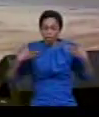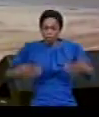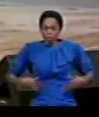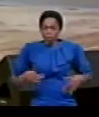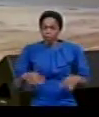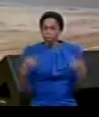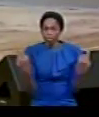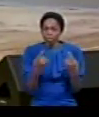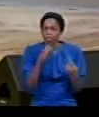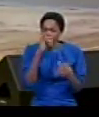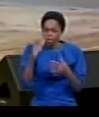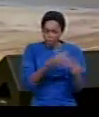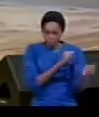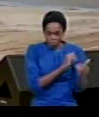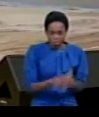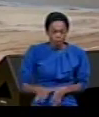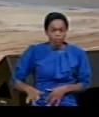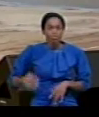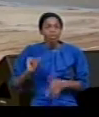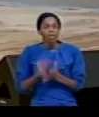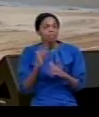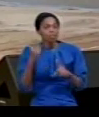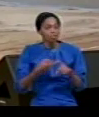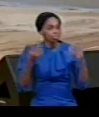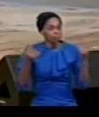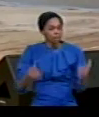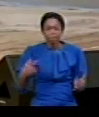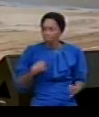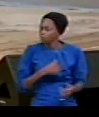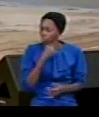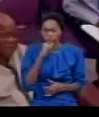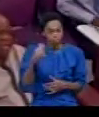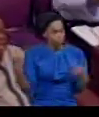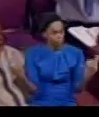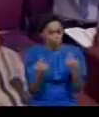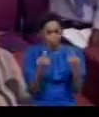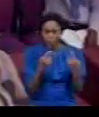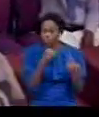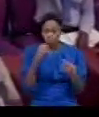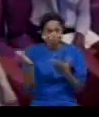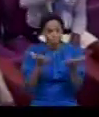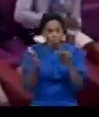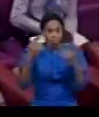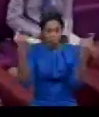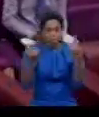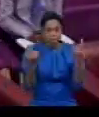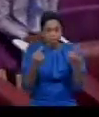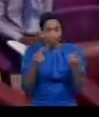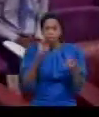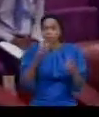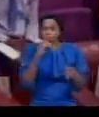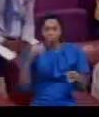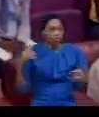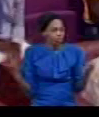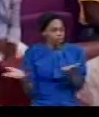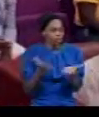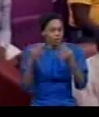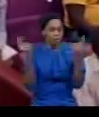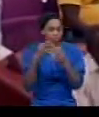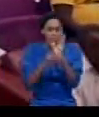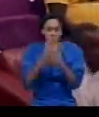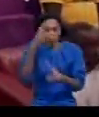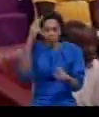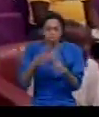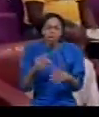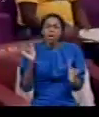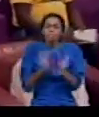destroyed, that henceforth we shall not serve sin. You will not serve sin. Clean and clear, that the grace